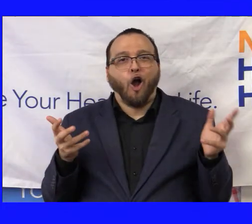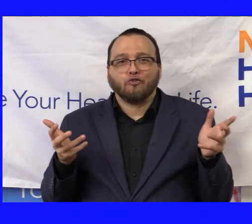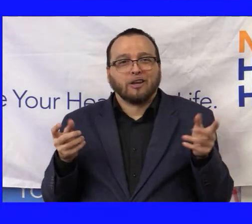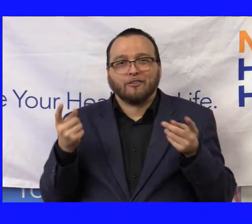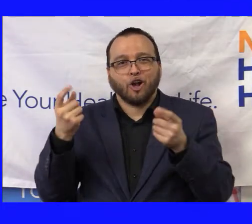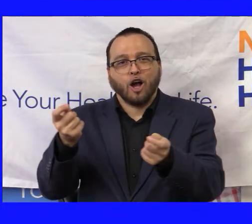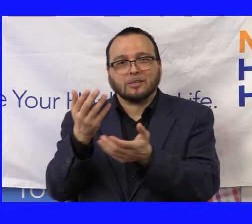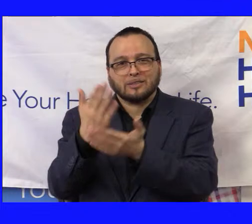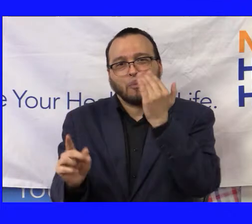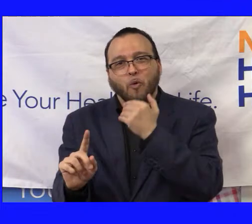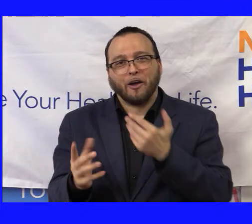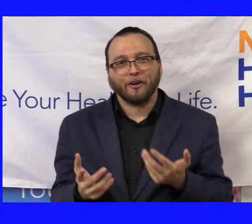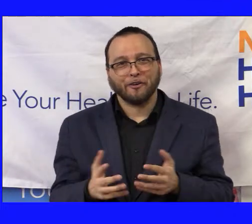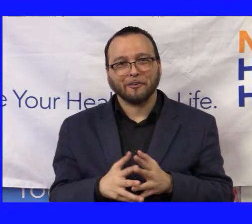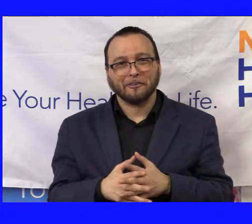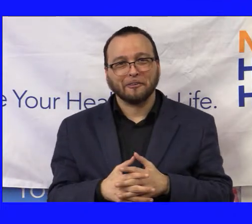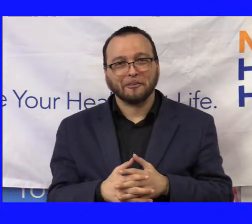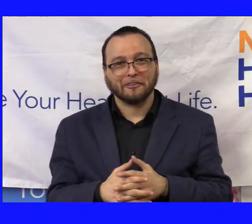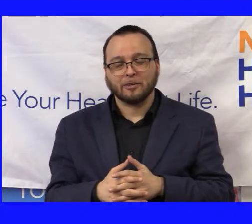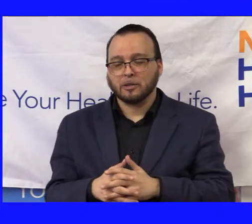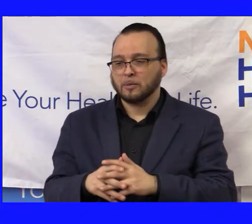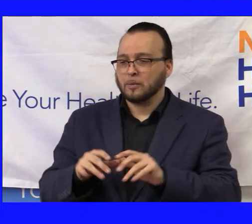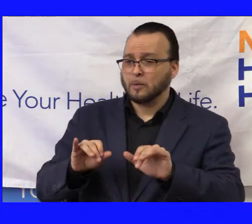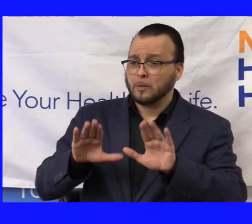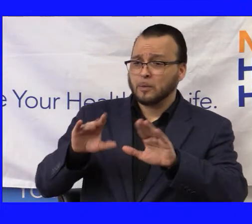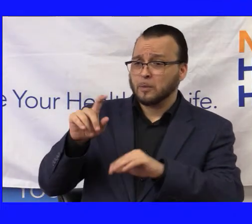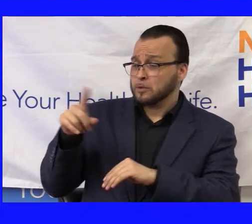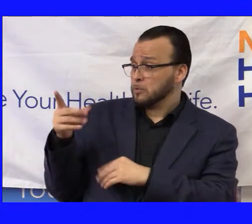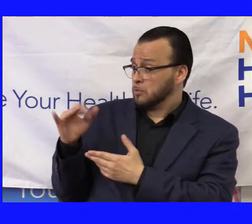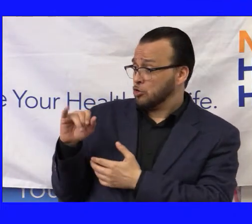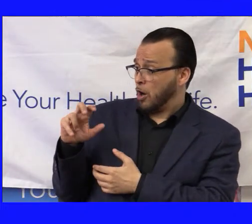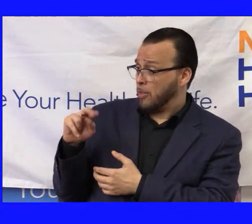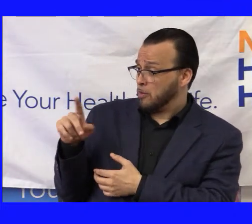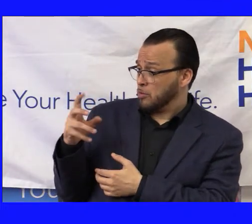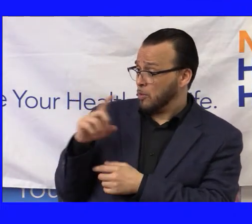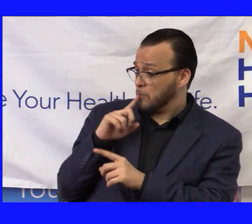somewhere. Great question. Jonathan, do you want to handle that?